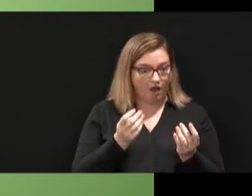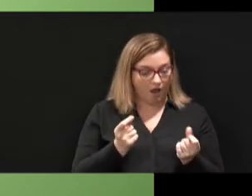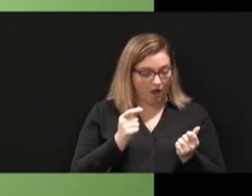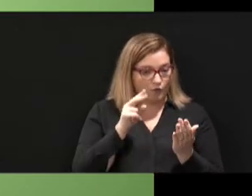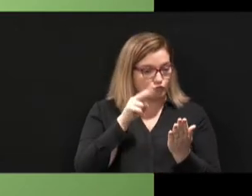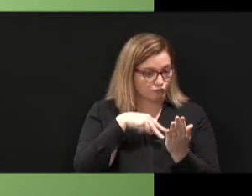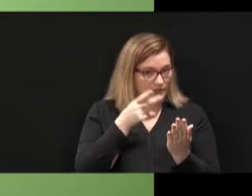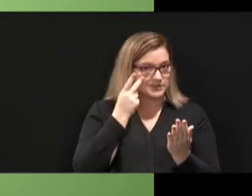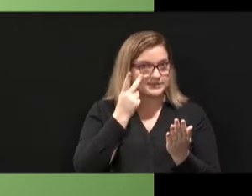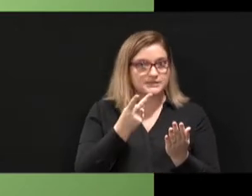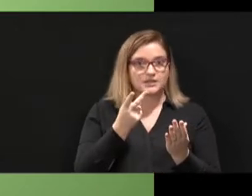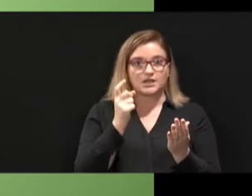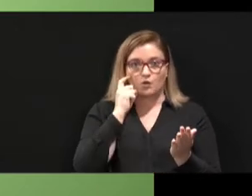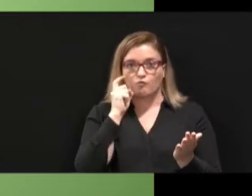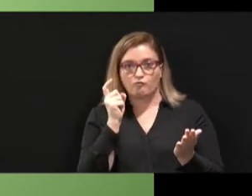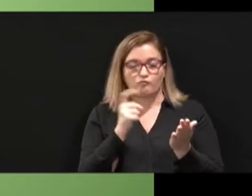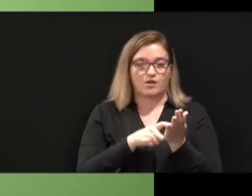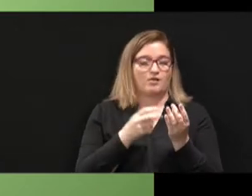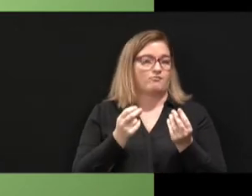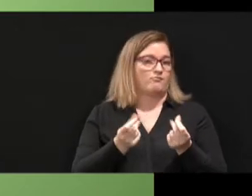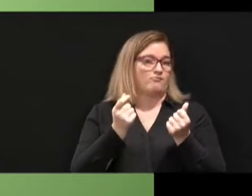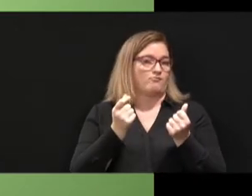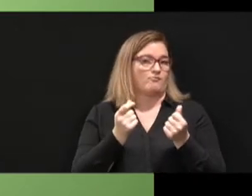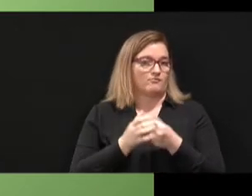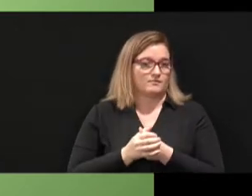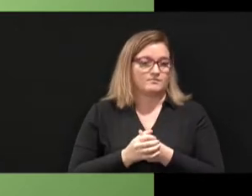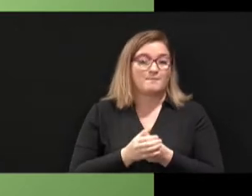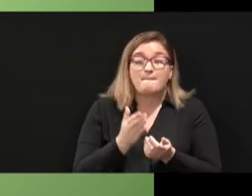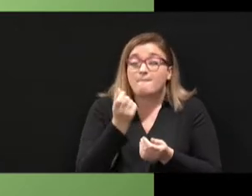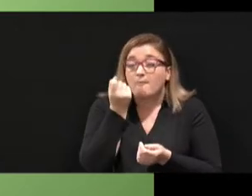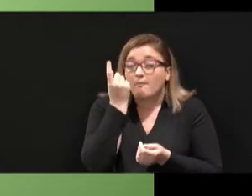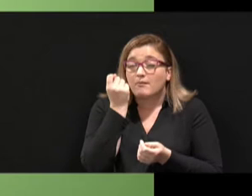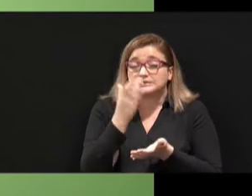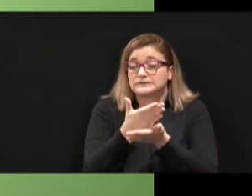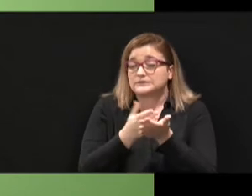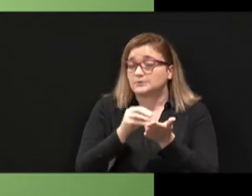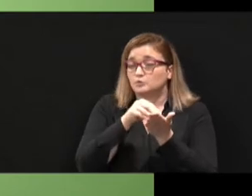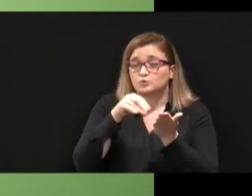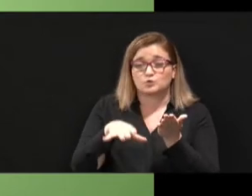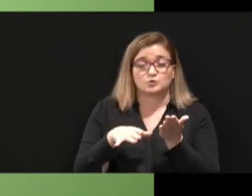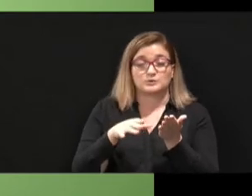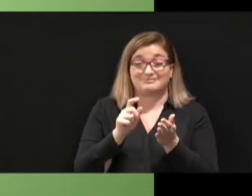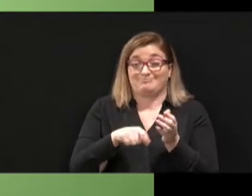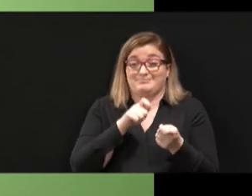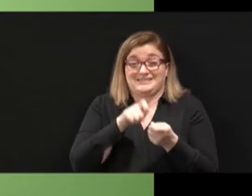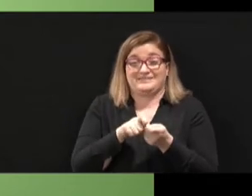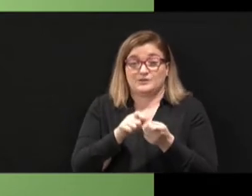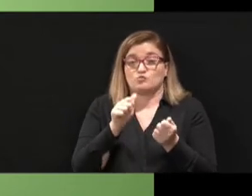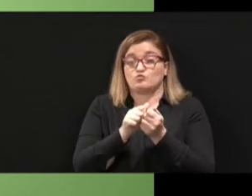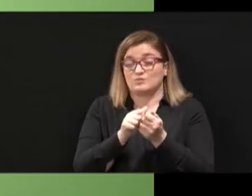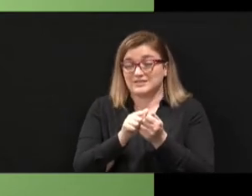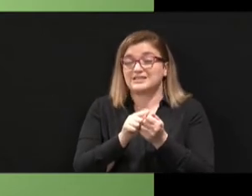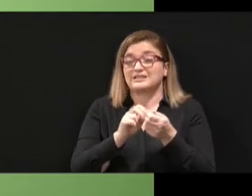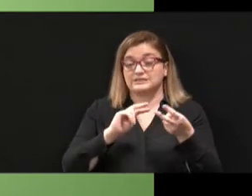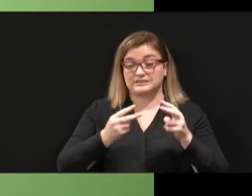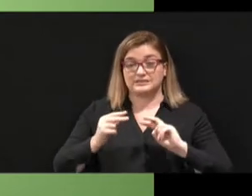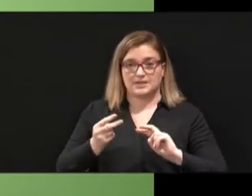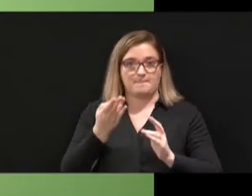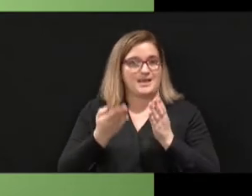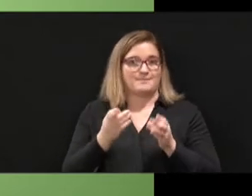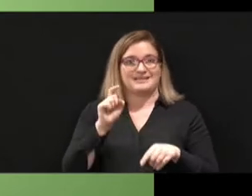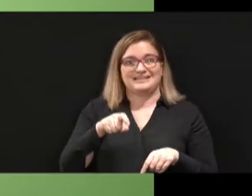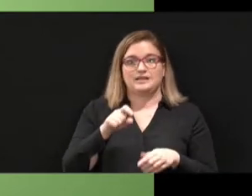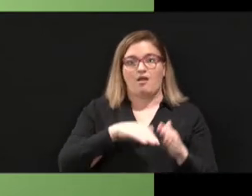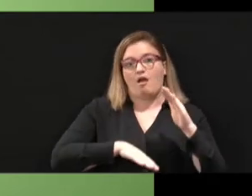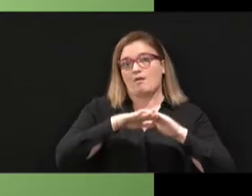a word that is just there. But some students, particularly some with dyslexia, may need up to 500